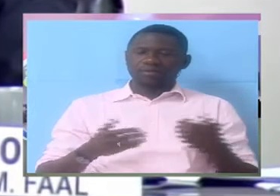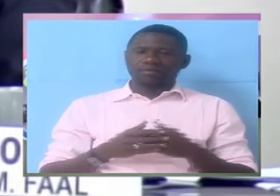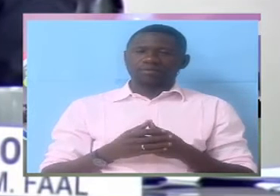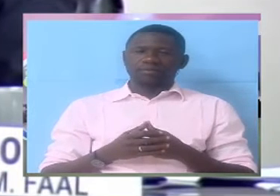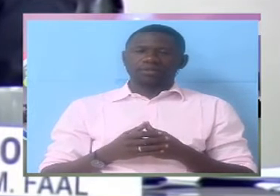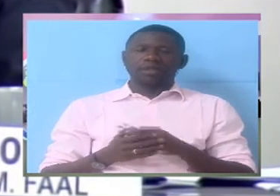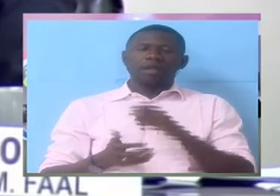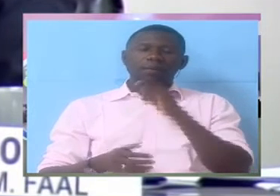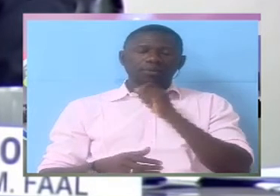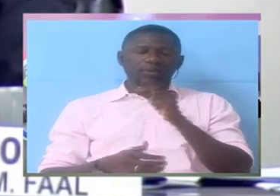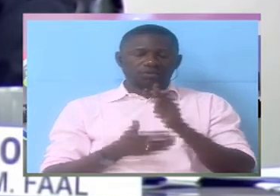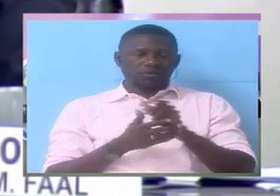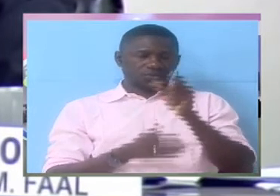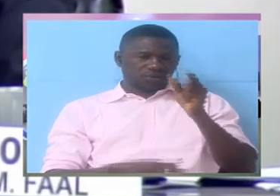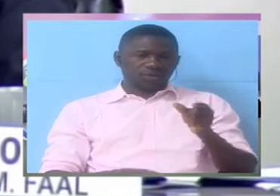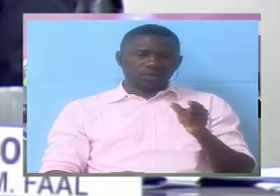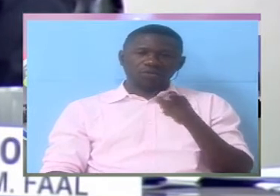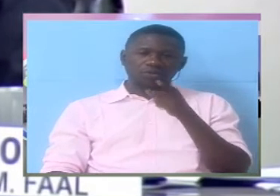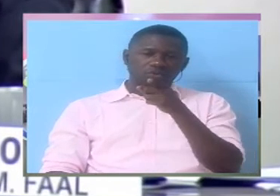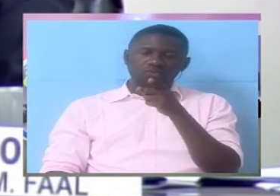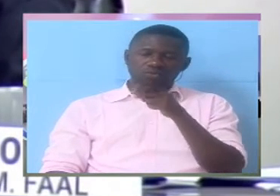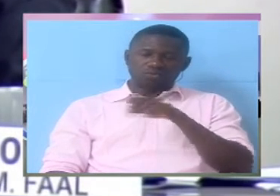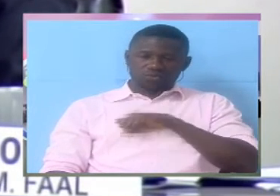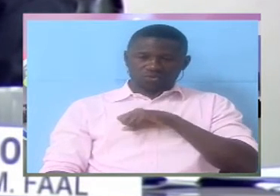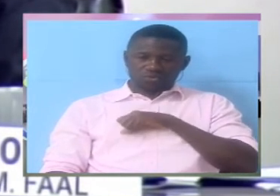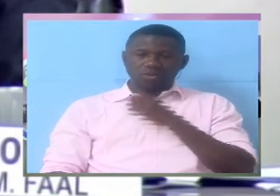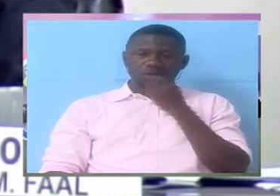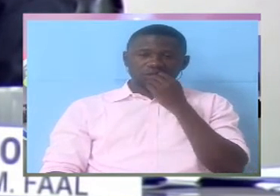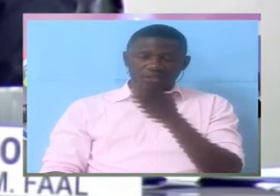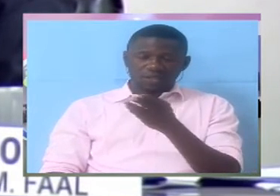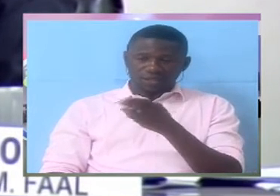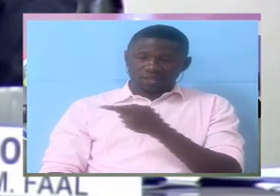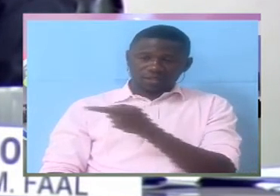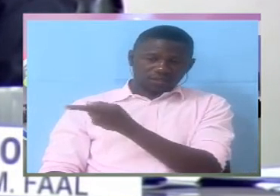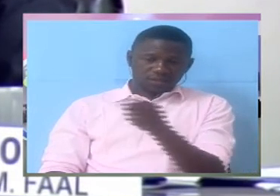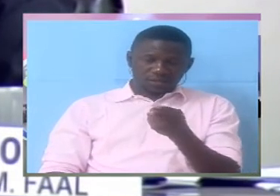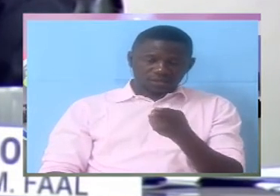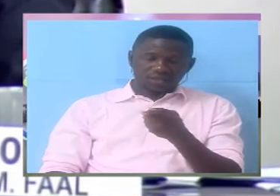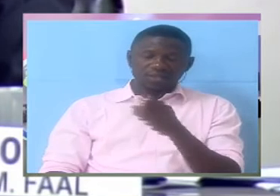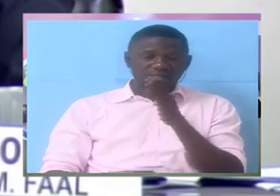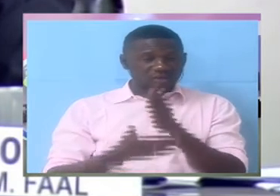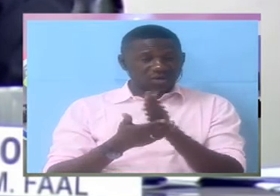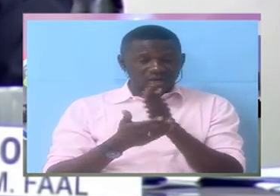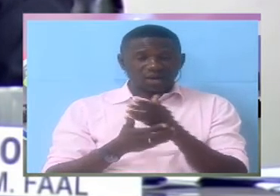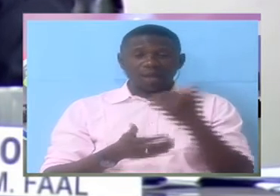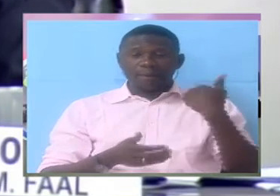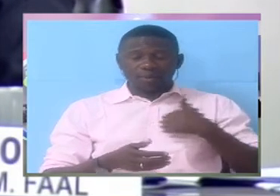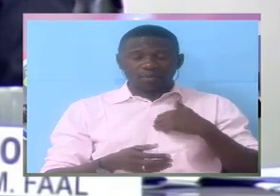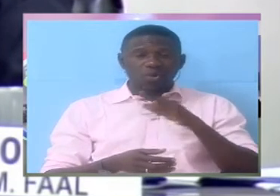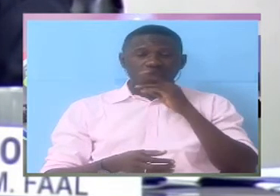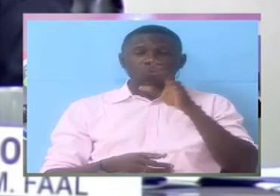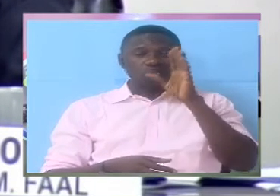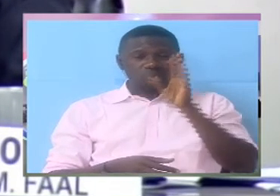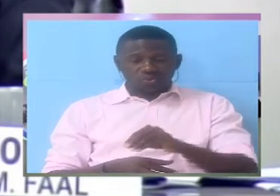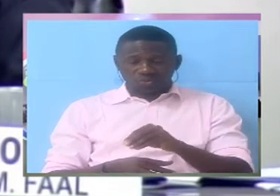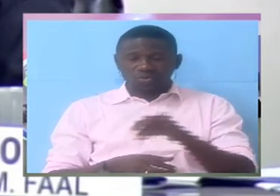You said that these are the actual people who actually did the